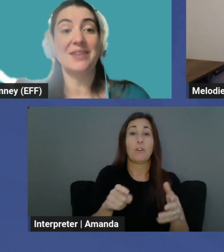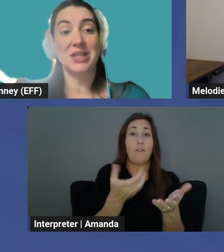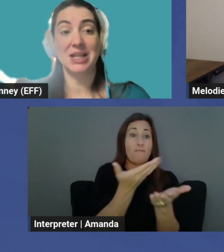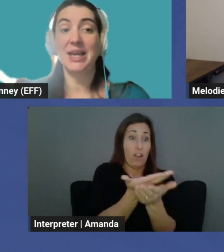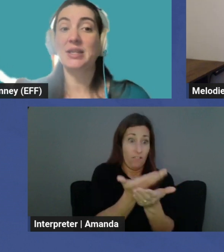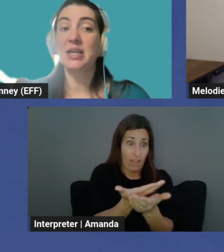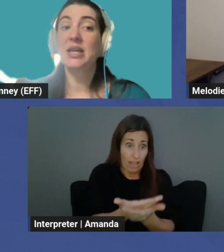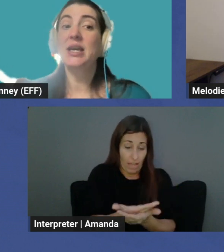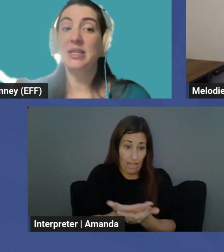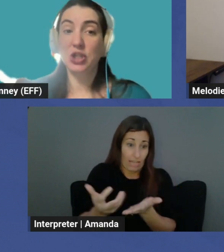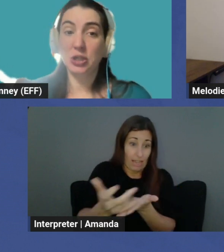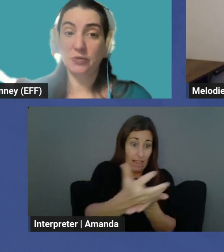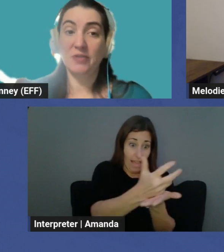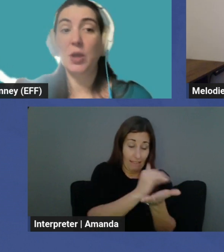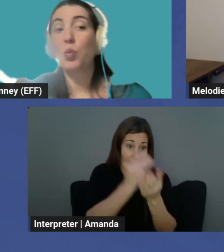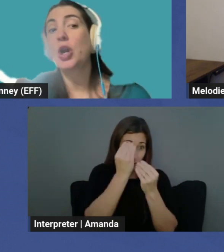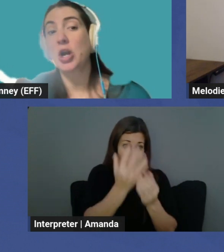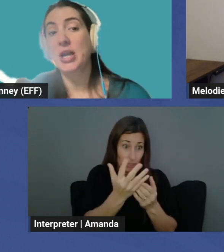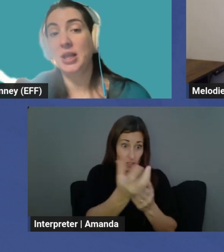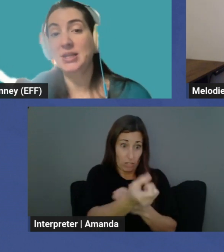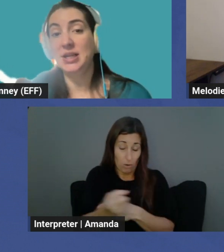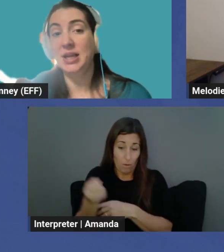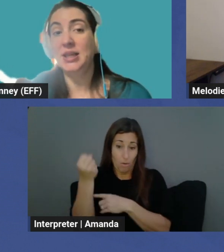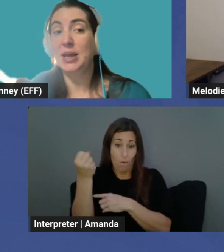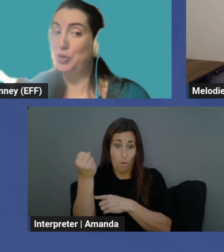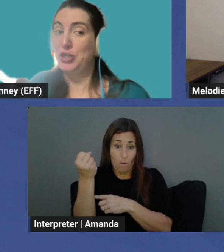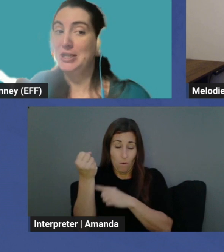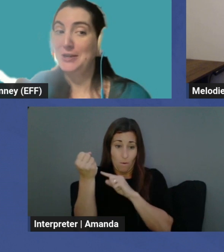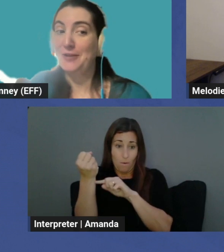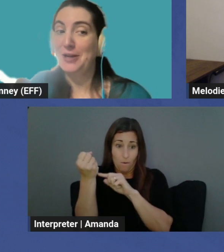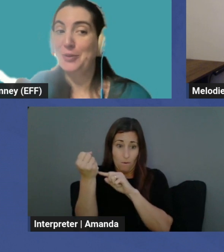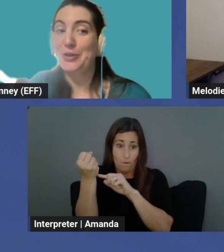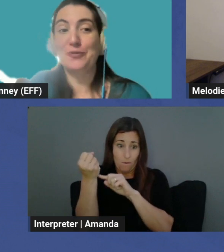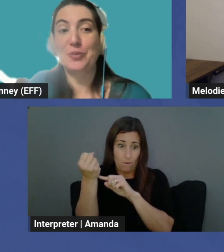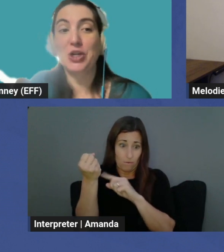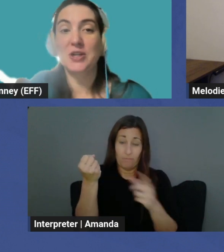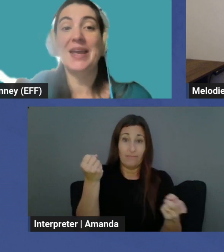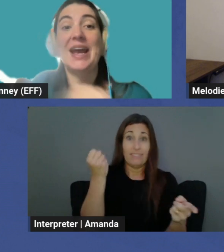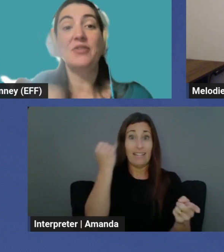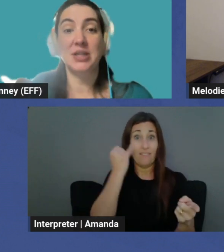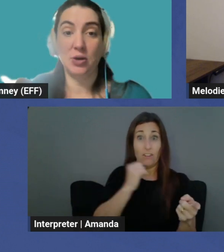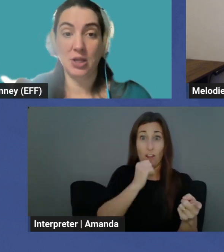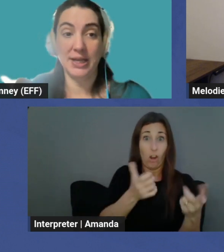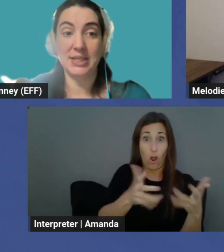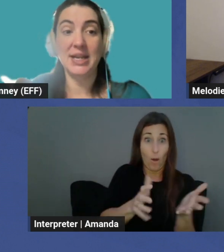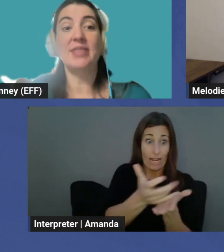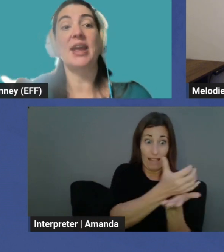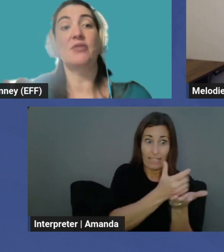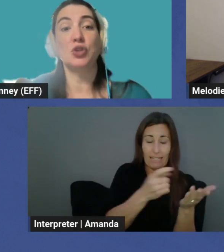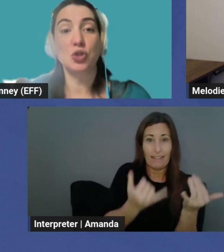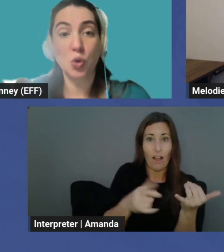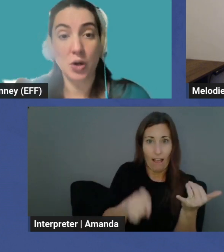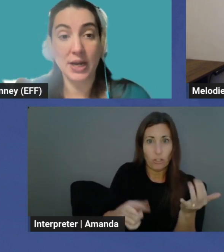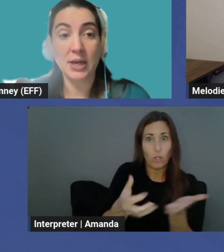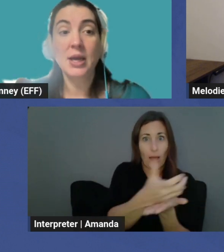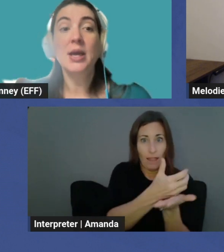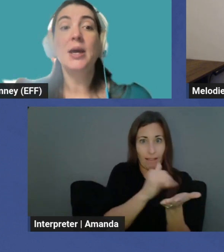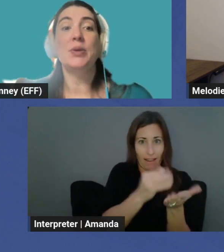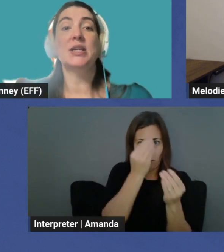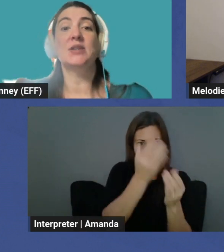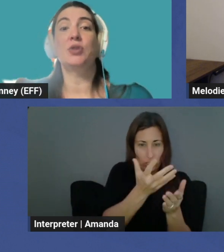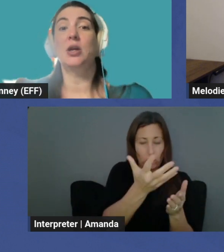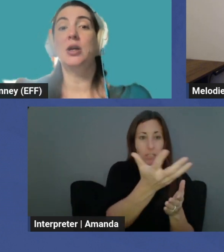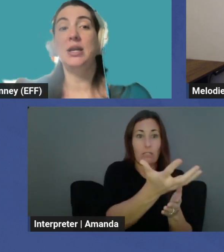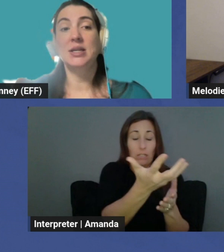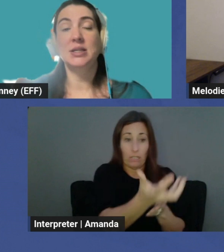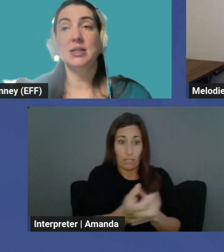means they have to collect additional, if they weren't already collecting that personally identifiable information, they have to now collect it and they have to store it,